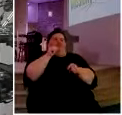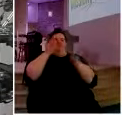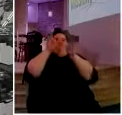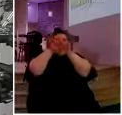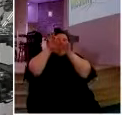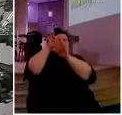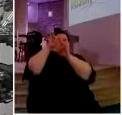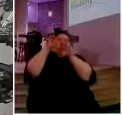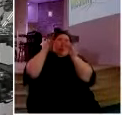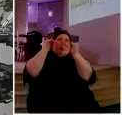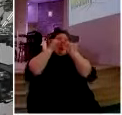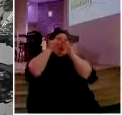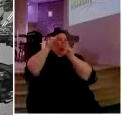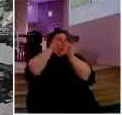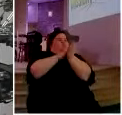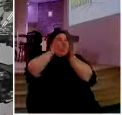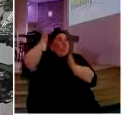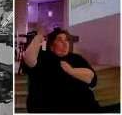say that we